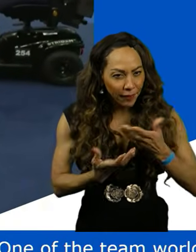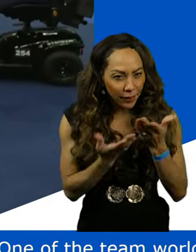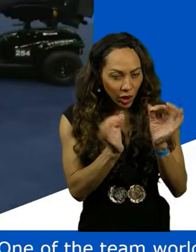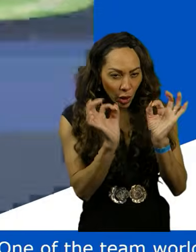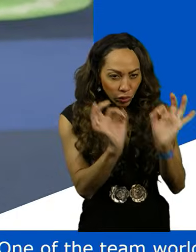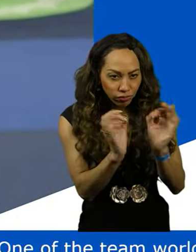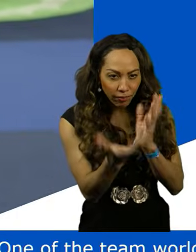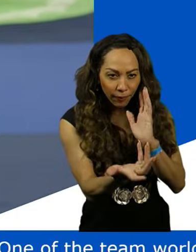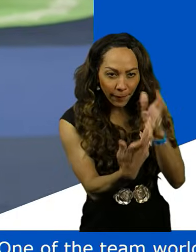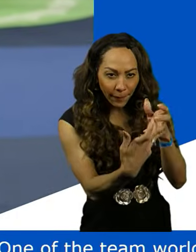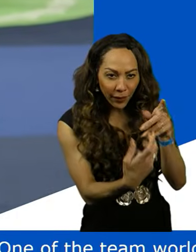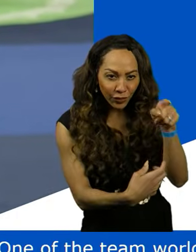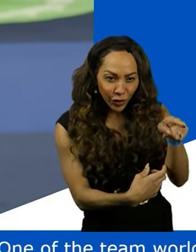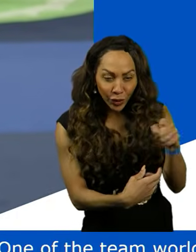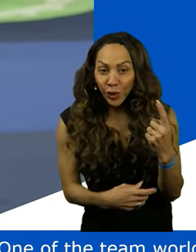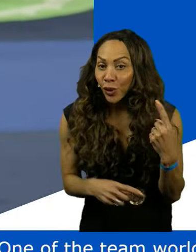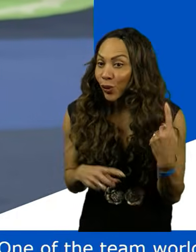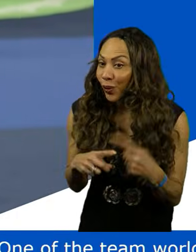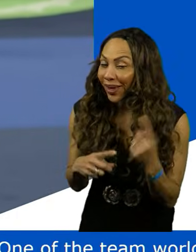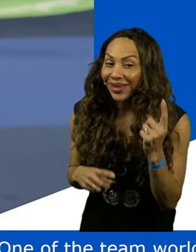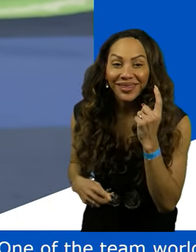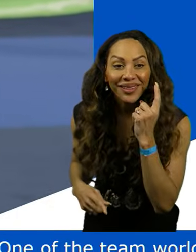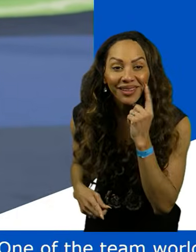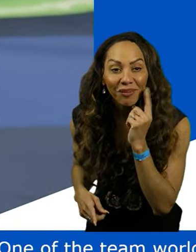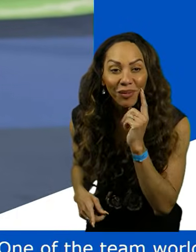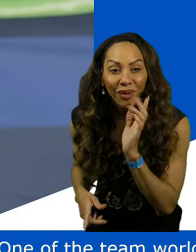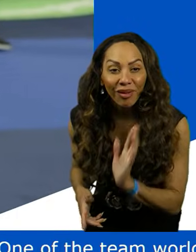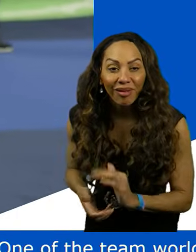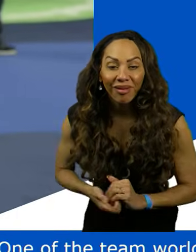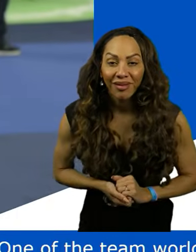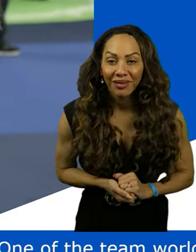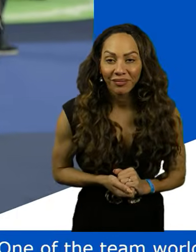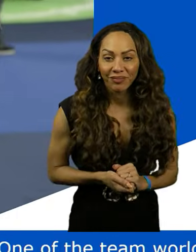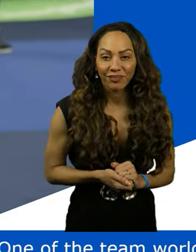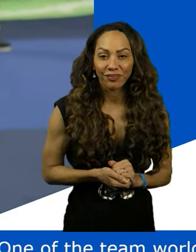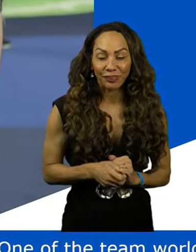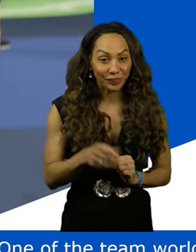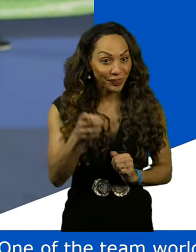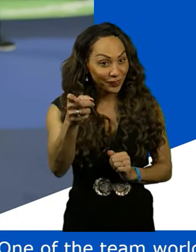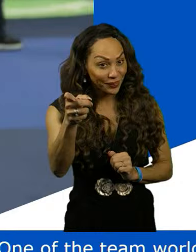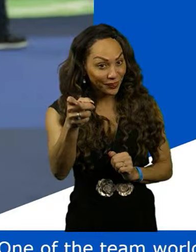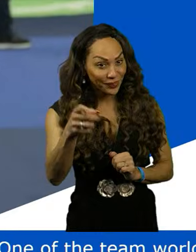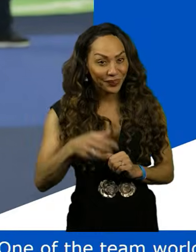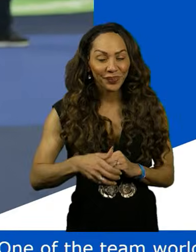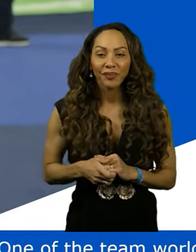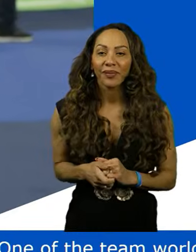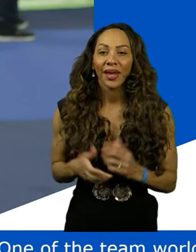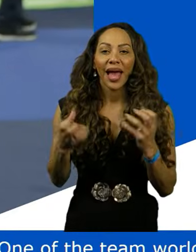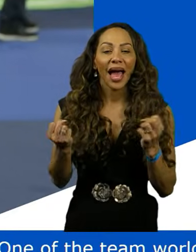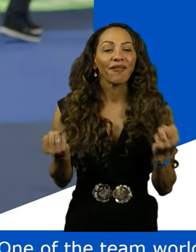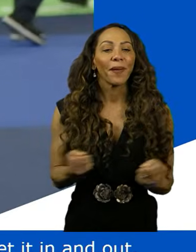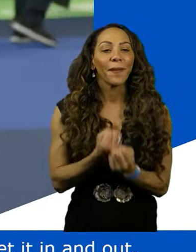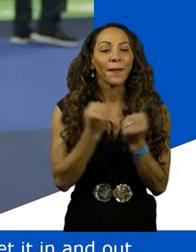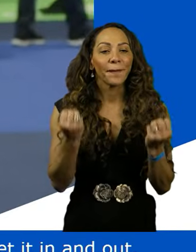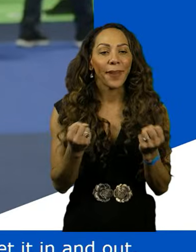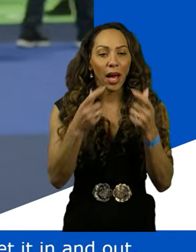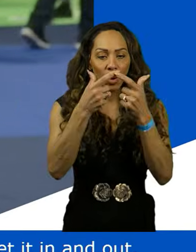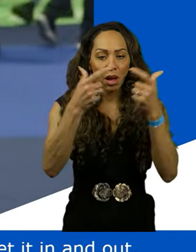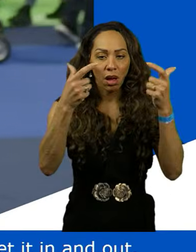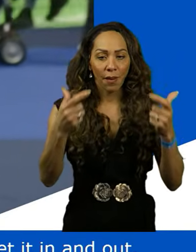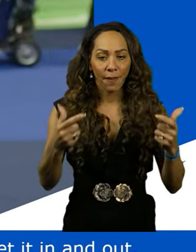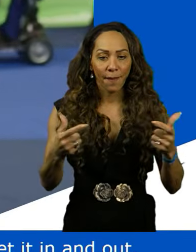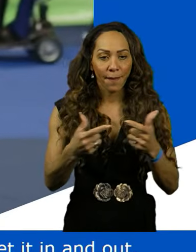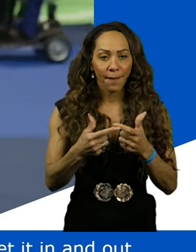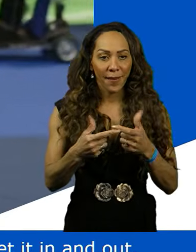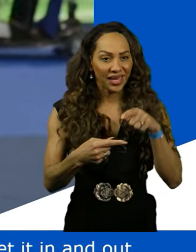it's nice, quick, simple. Also, just a feature on this one, we've got a power pack here. So what that means